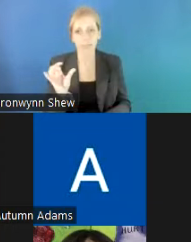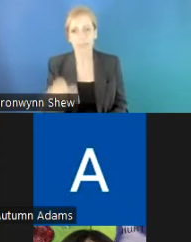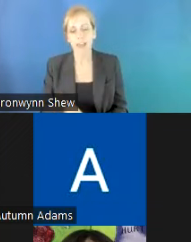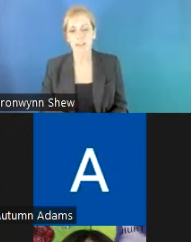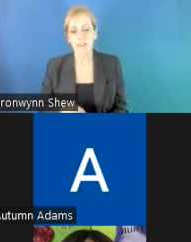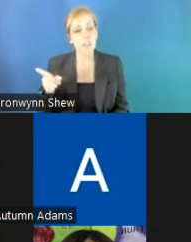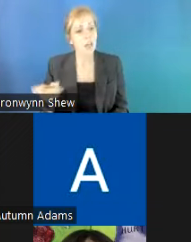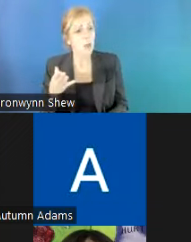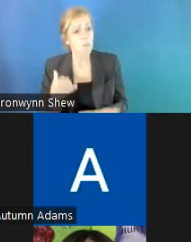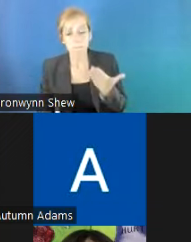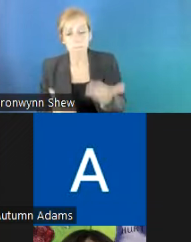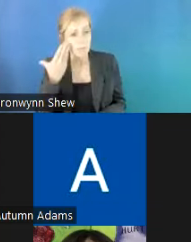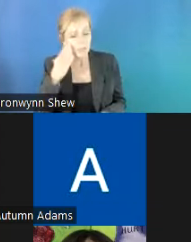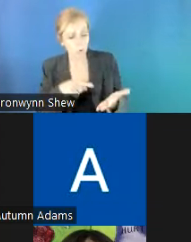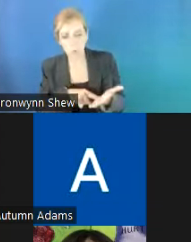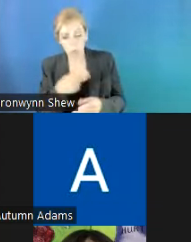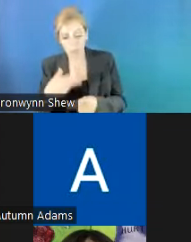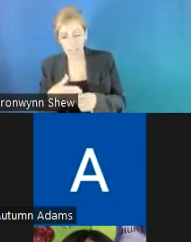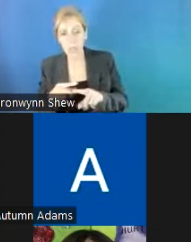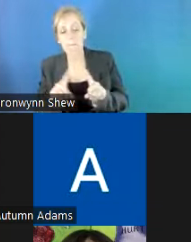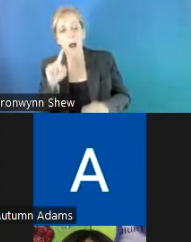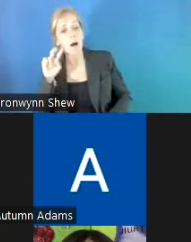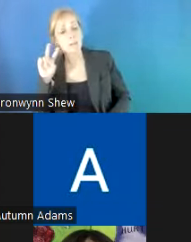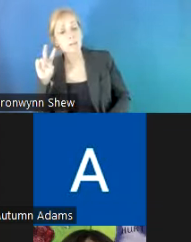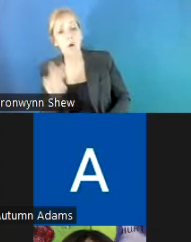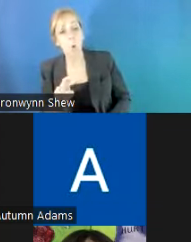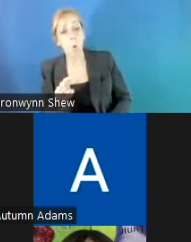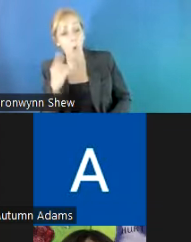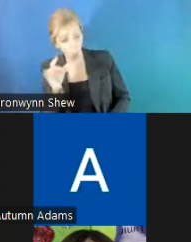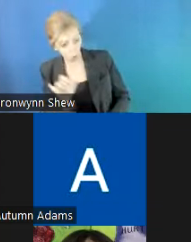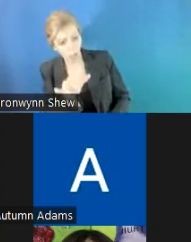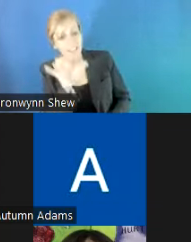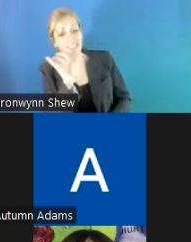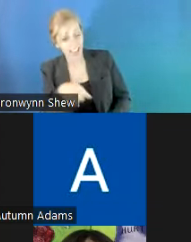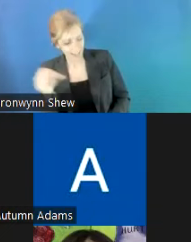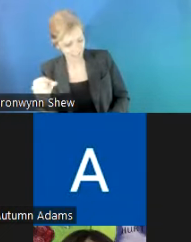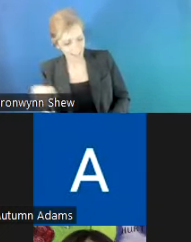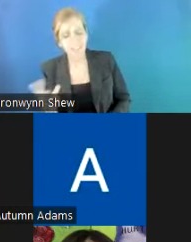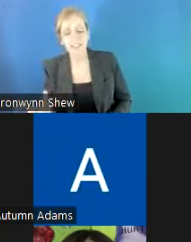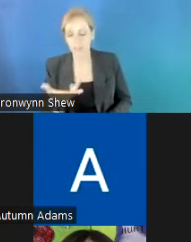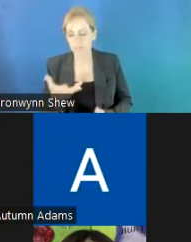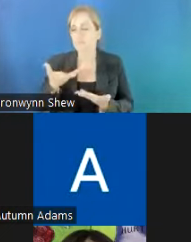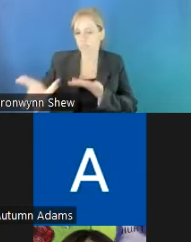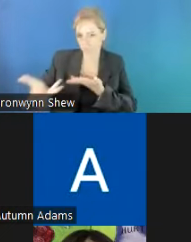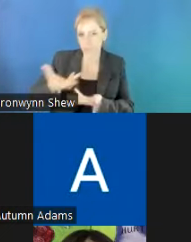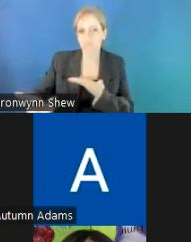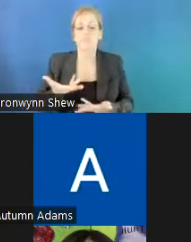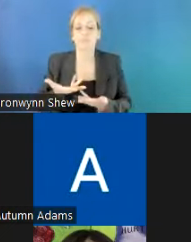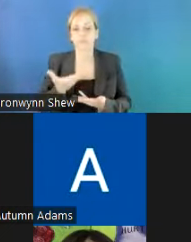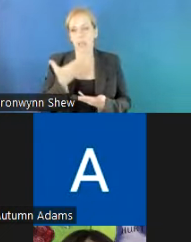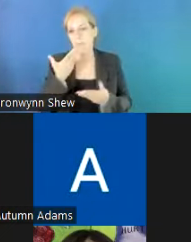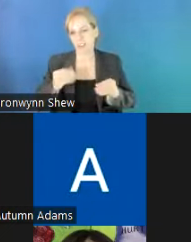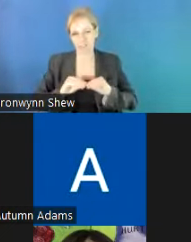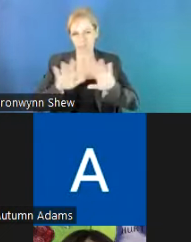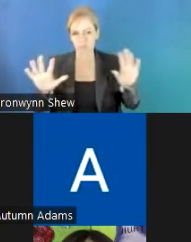name, but they recognize that that's the pill or the medication. Then you can kind of get a better idea of what's going on. So make